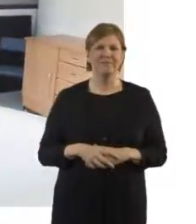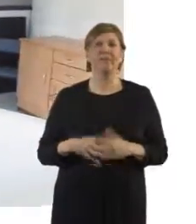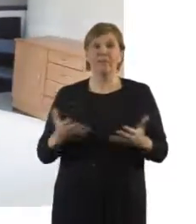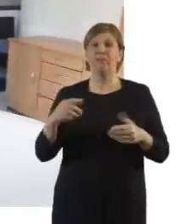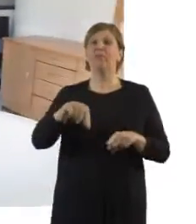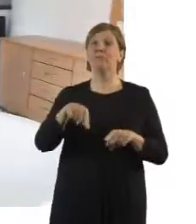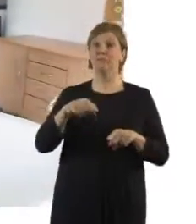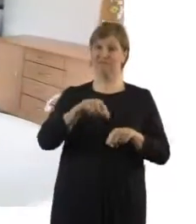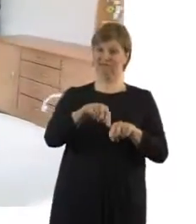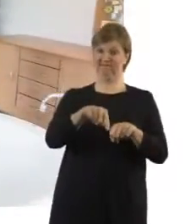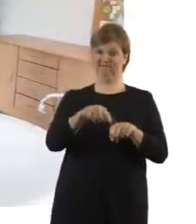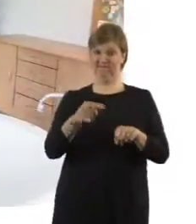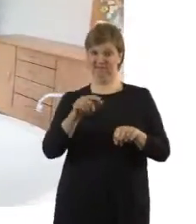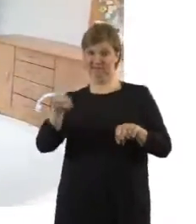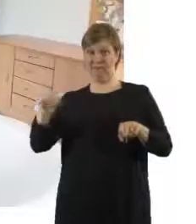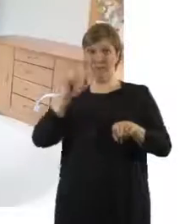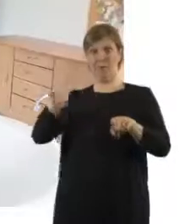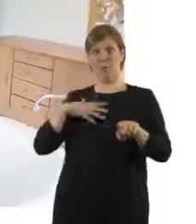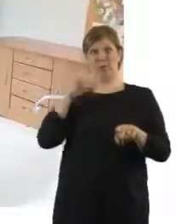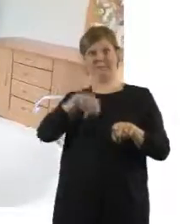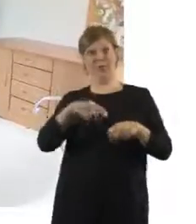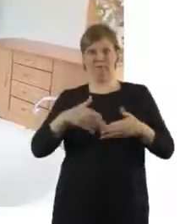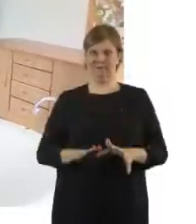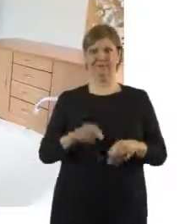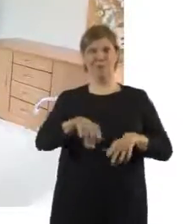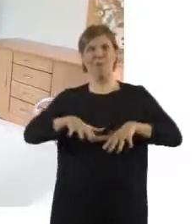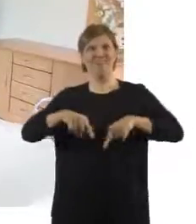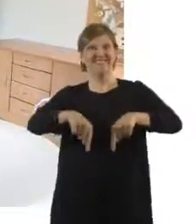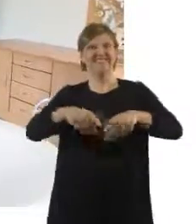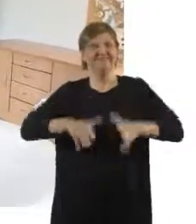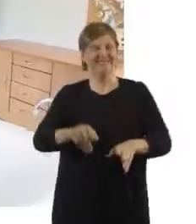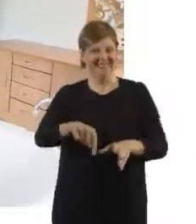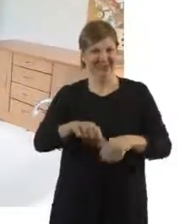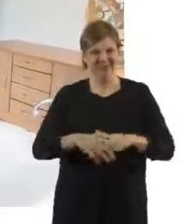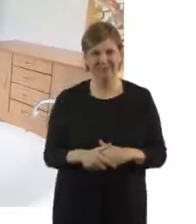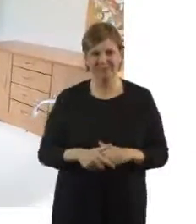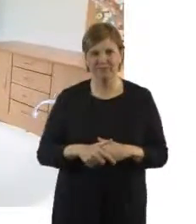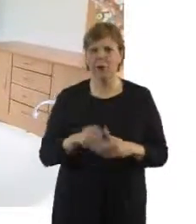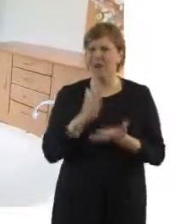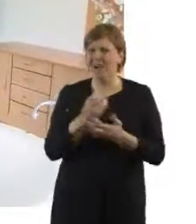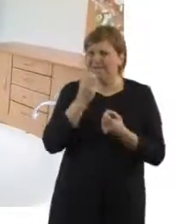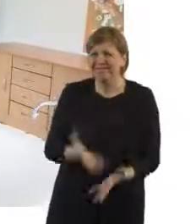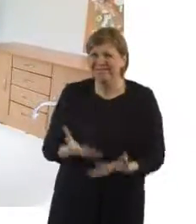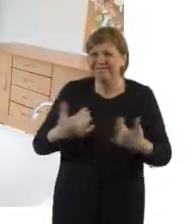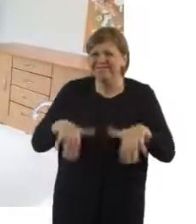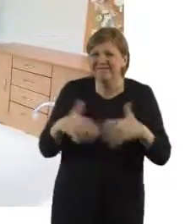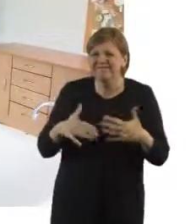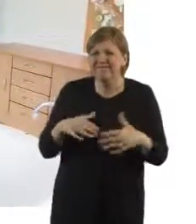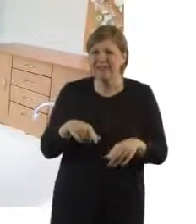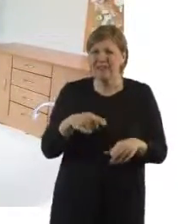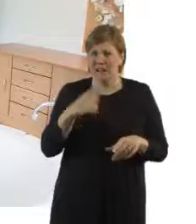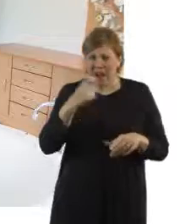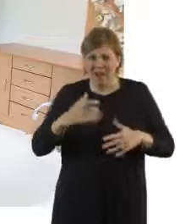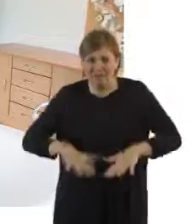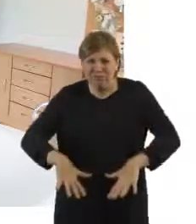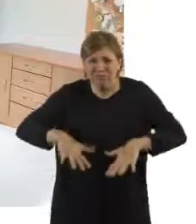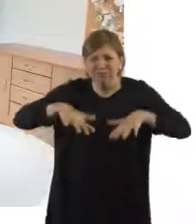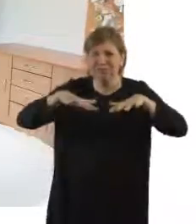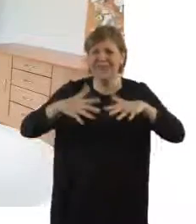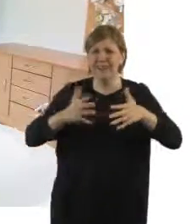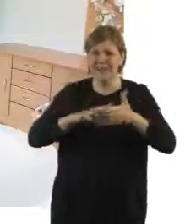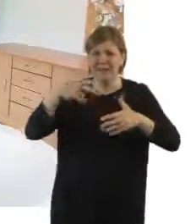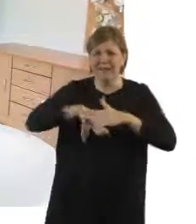Dorothy, this is what women will want to see, the birthing pool. Yeah, it's a wonderful piece of equipment, Sharon. It holds a metric ton of water, which enables the woman